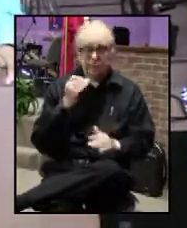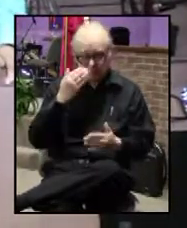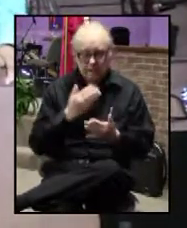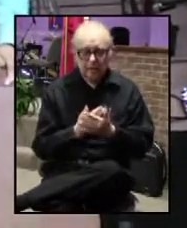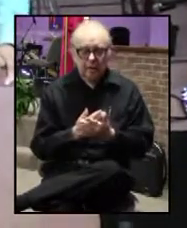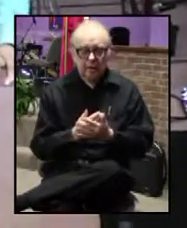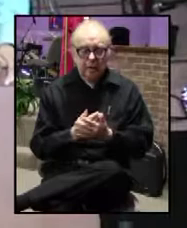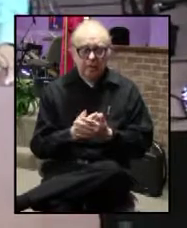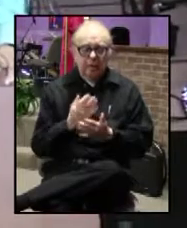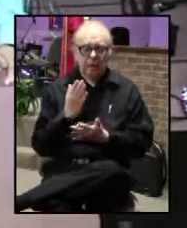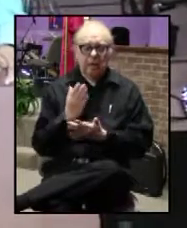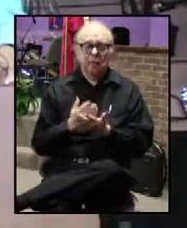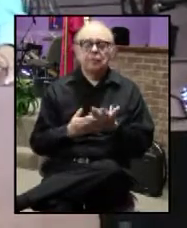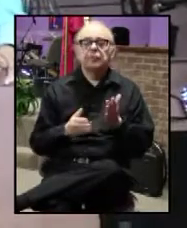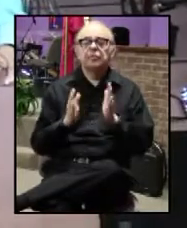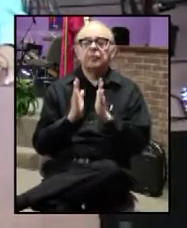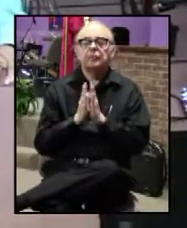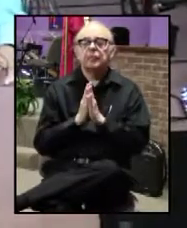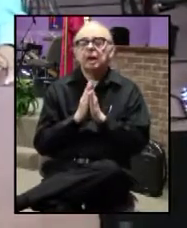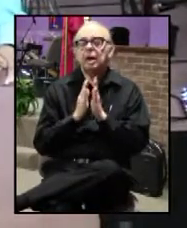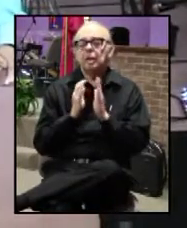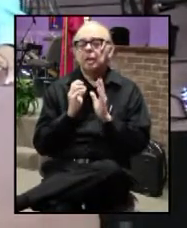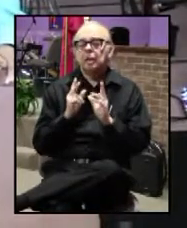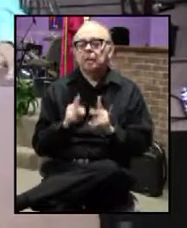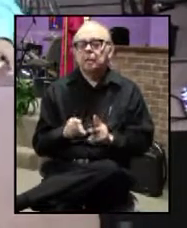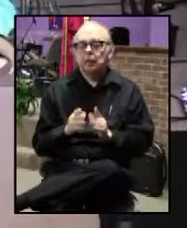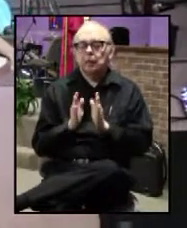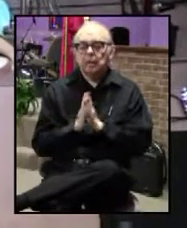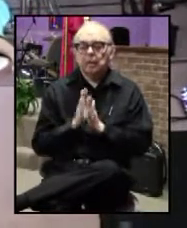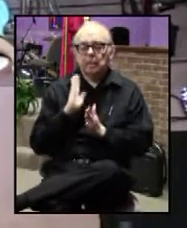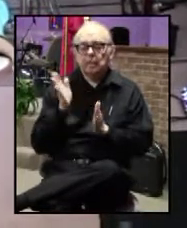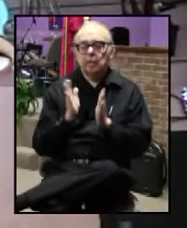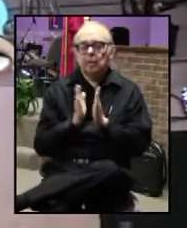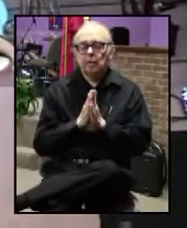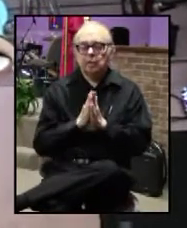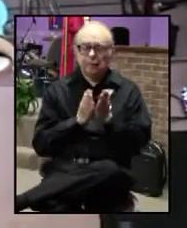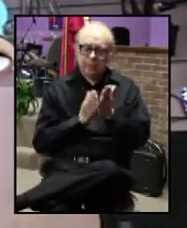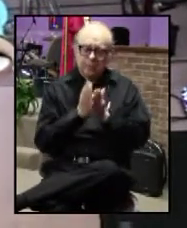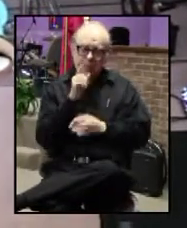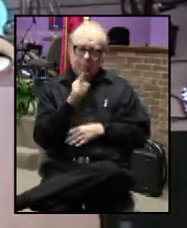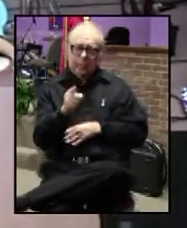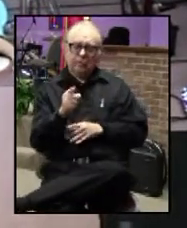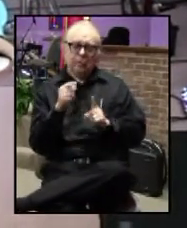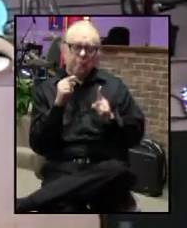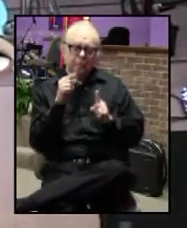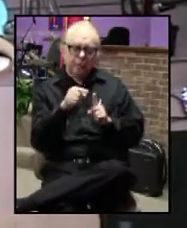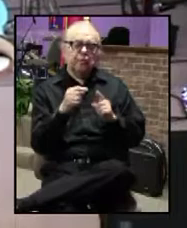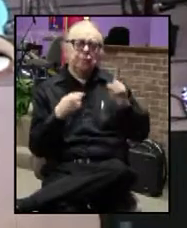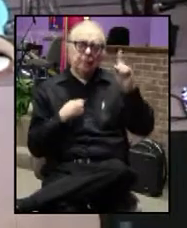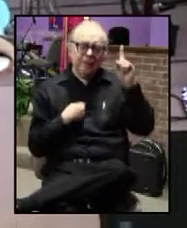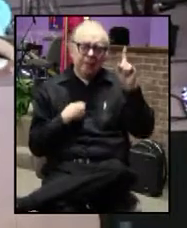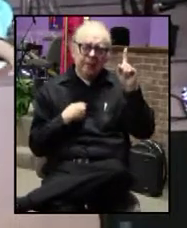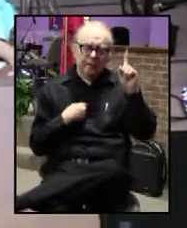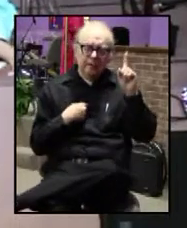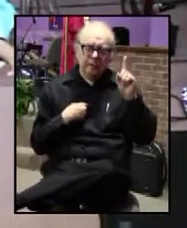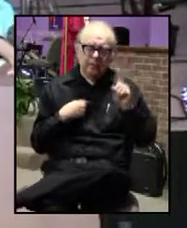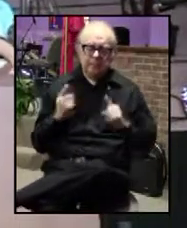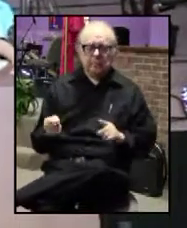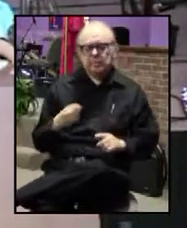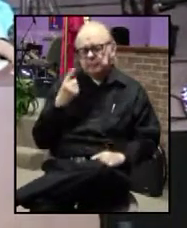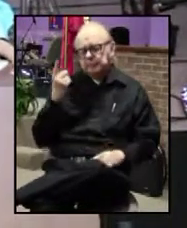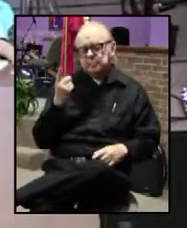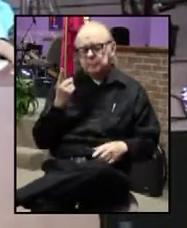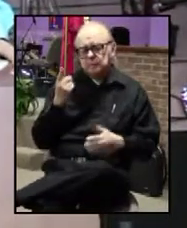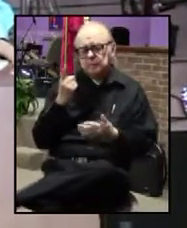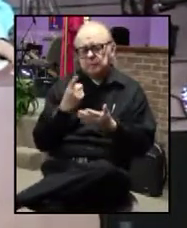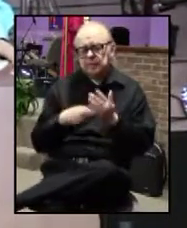And when someone prays, they will pray through you to me. And I will